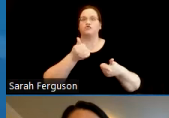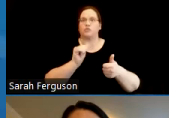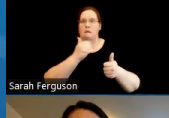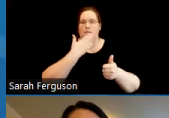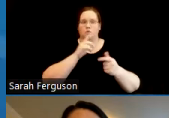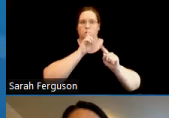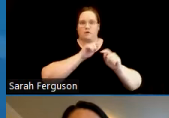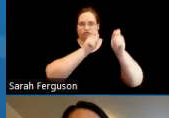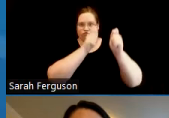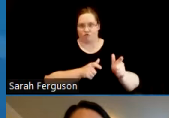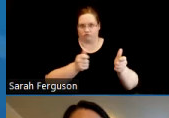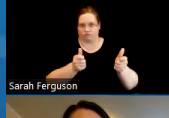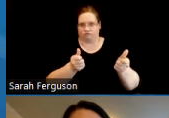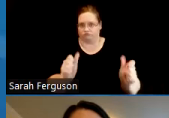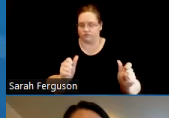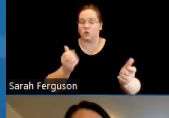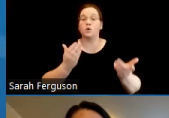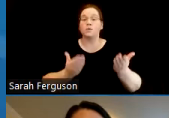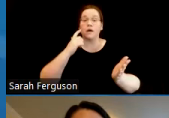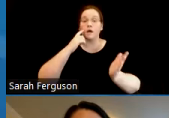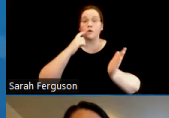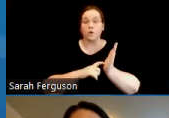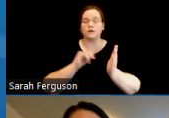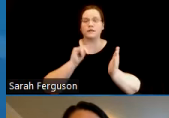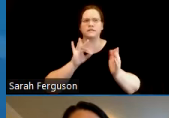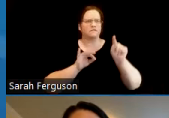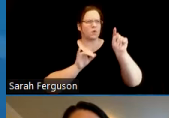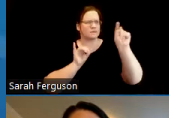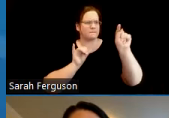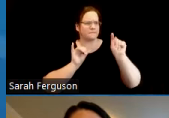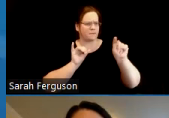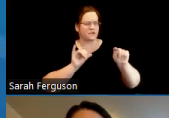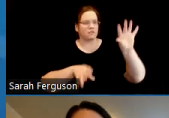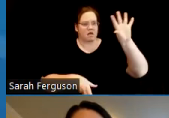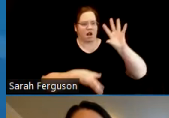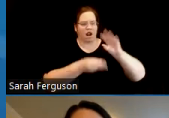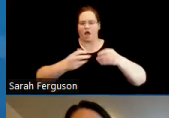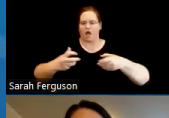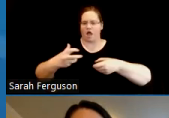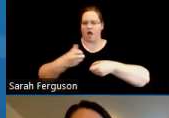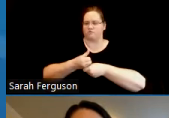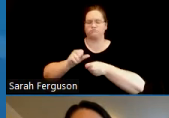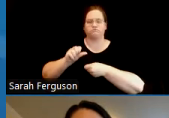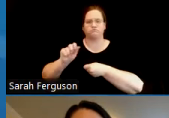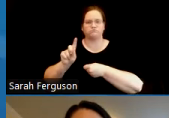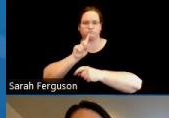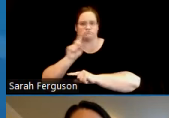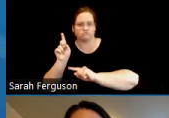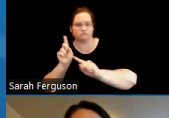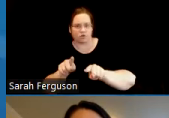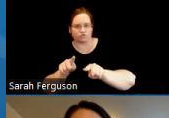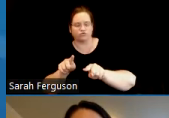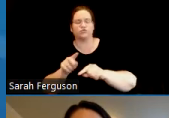questions. You may notice that if there are a lot of very similar questions, I may paraphrase and sort of lump the general